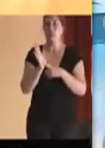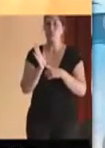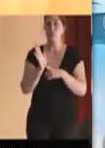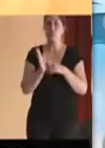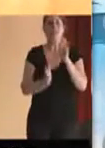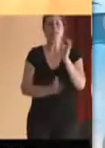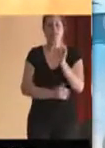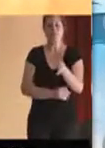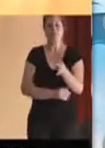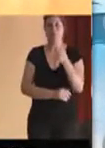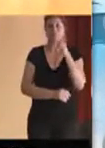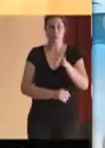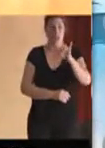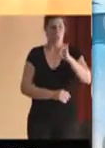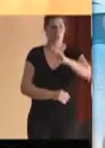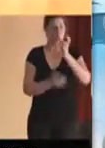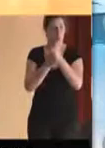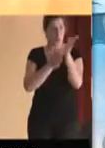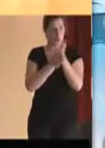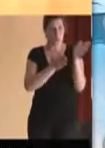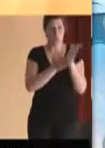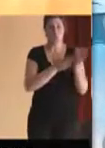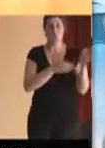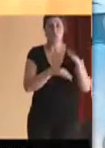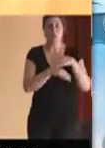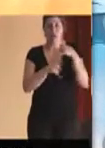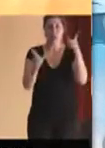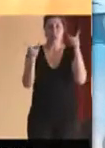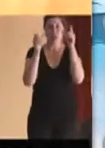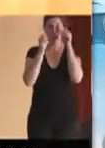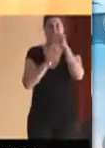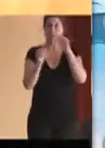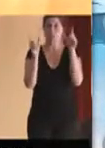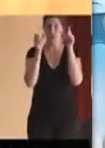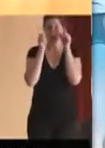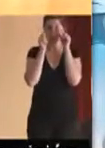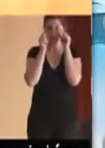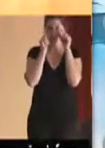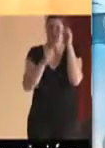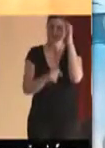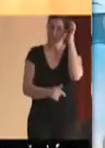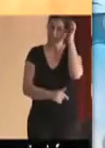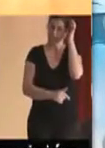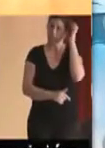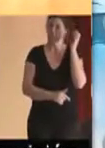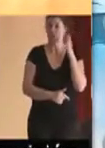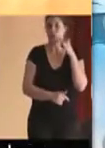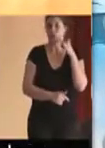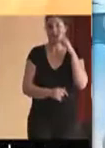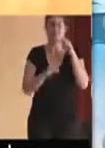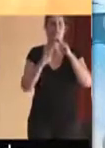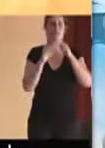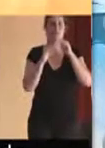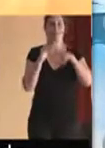Previously, in the previous project, it was meant for people who are completely blind, but there's also developments for people who have